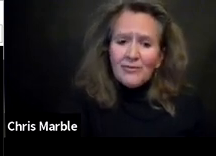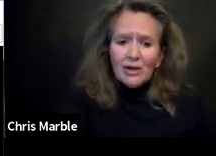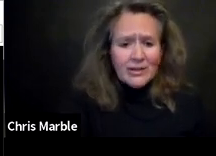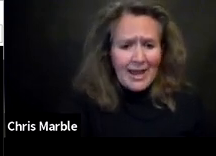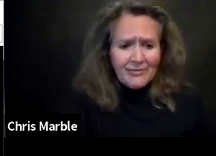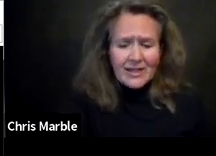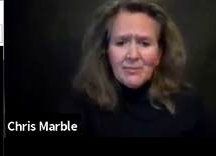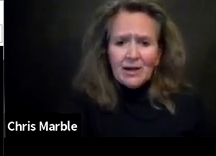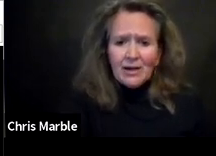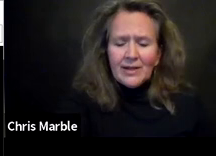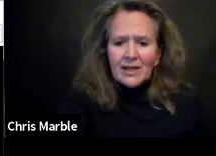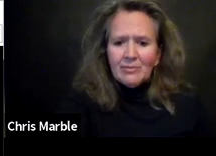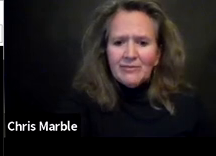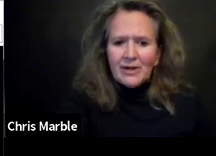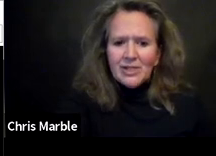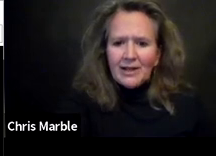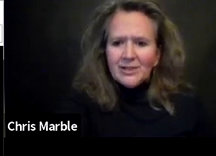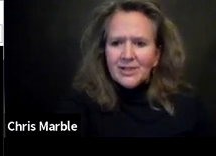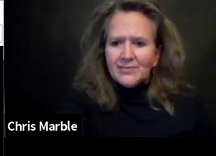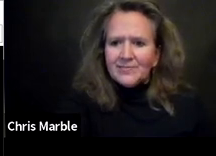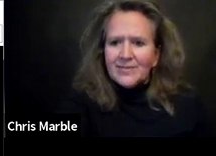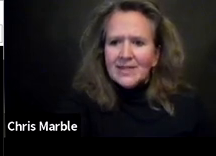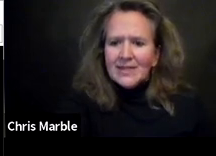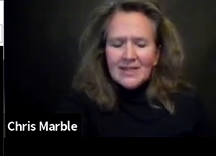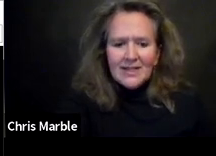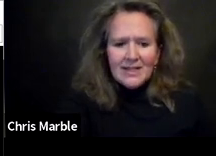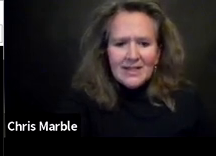or coughing or laughing in the background. That can be very challenging.